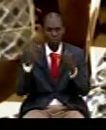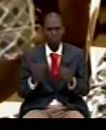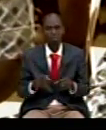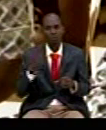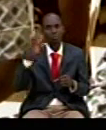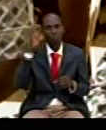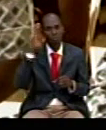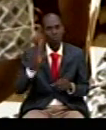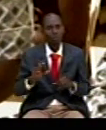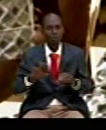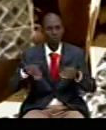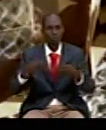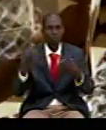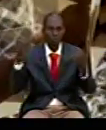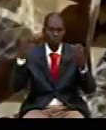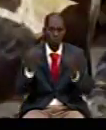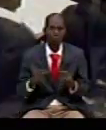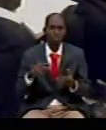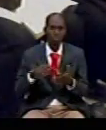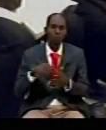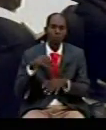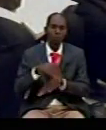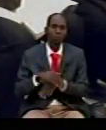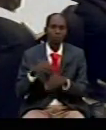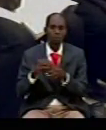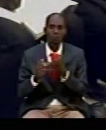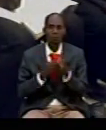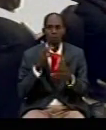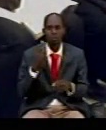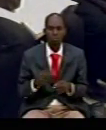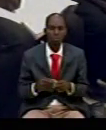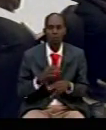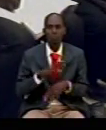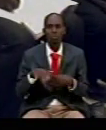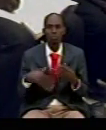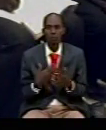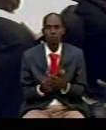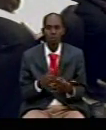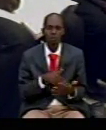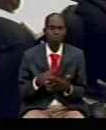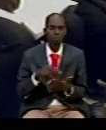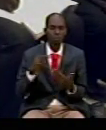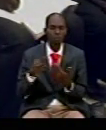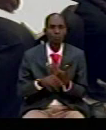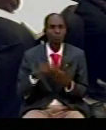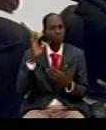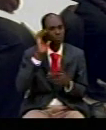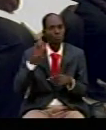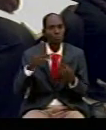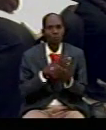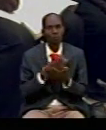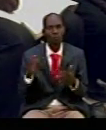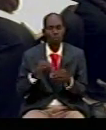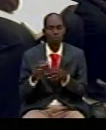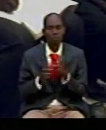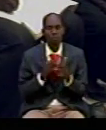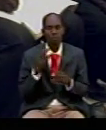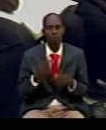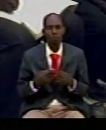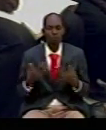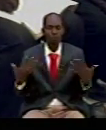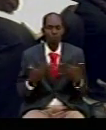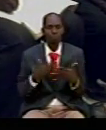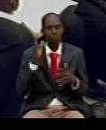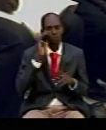tonight. I said it will empower you tonight. All weakness will vanish away. Frailty will